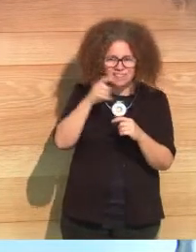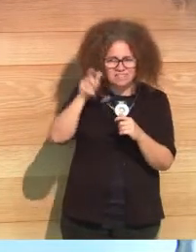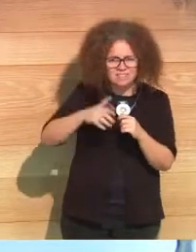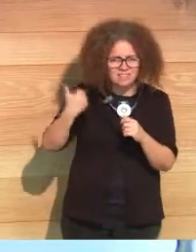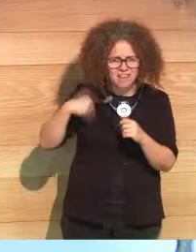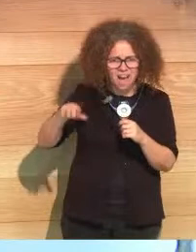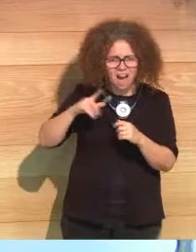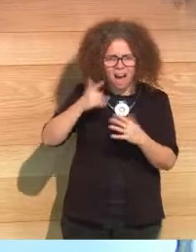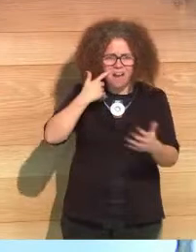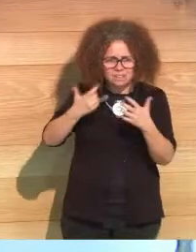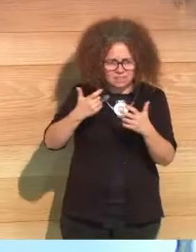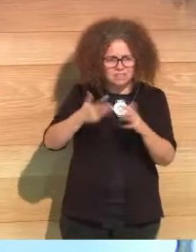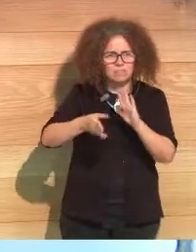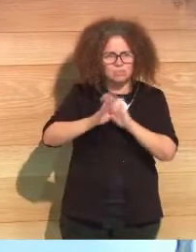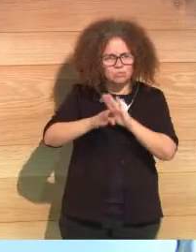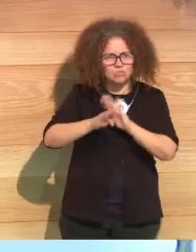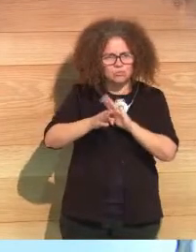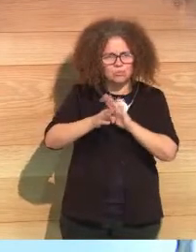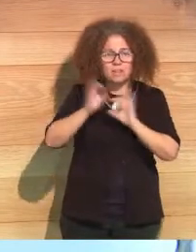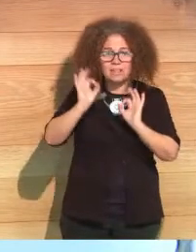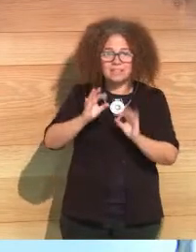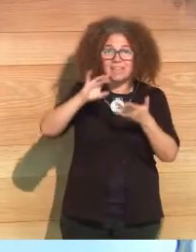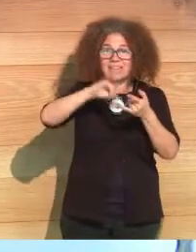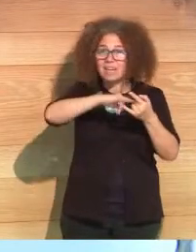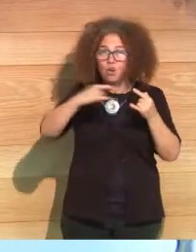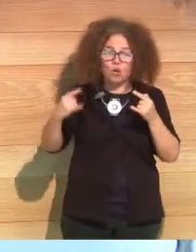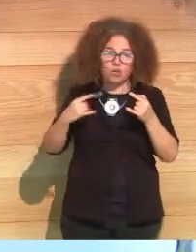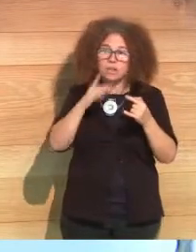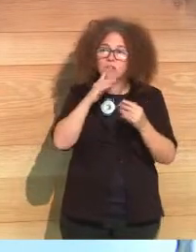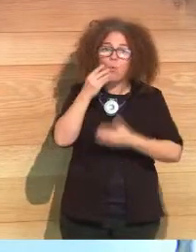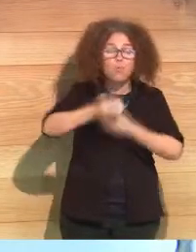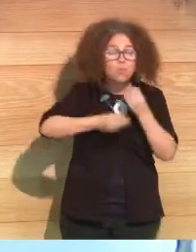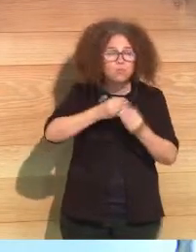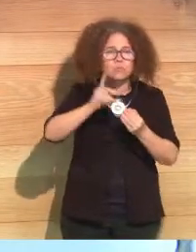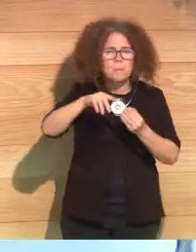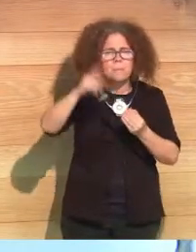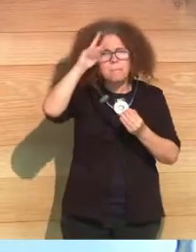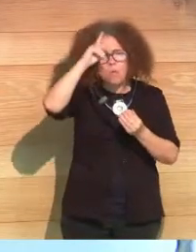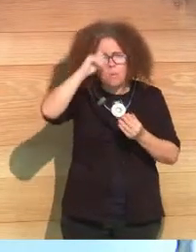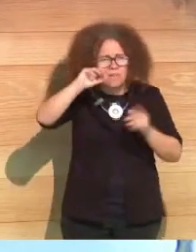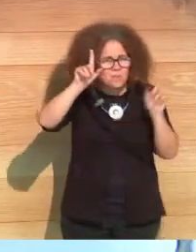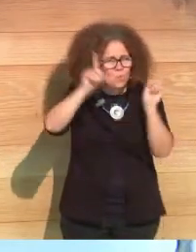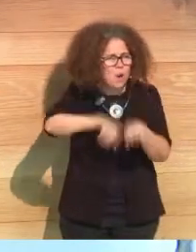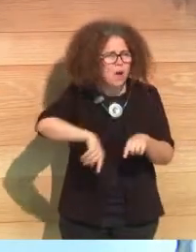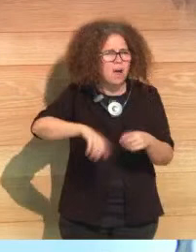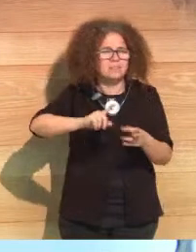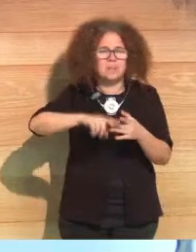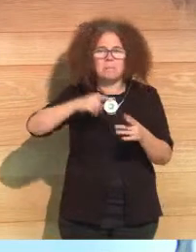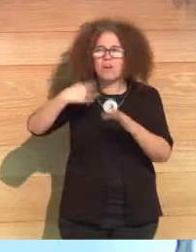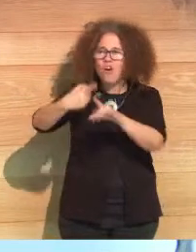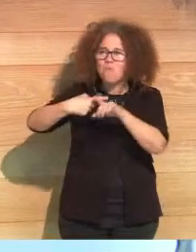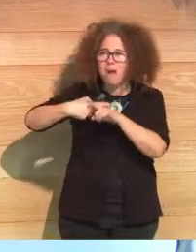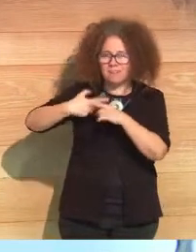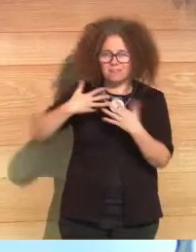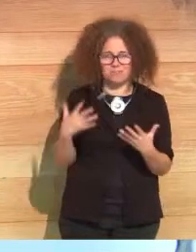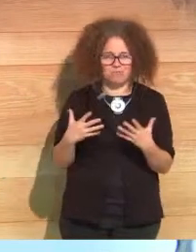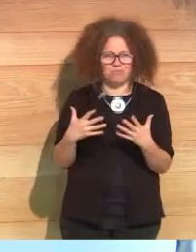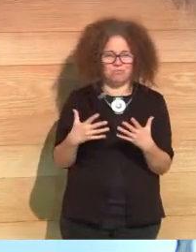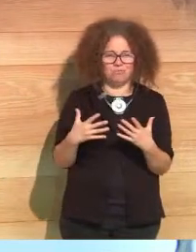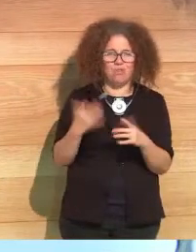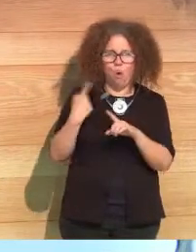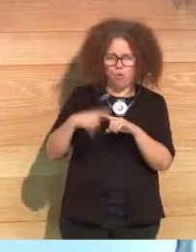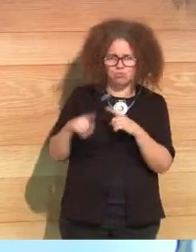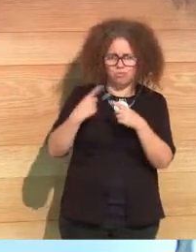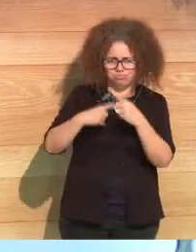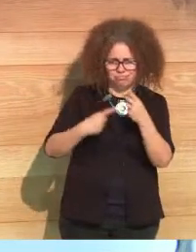the same age as we are and who have the same concerns. And we share a lot. We had this mini residency with our